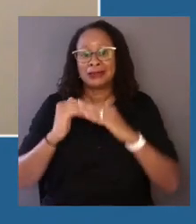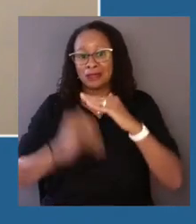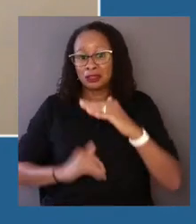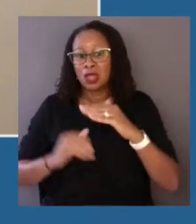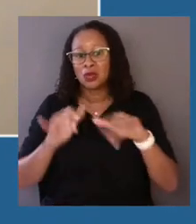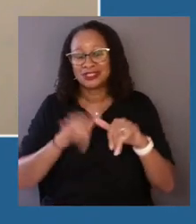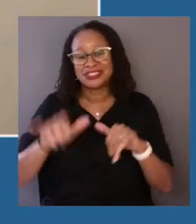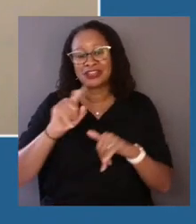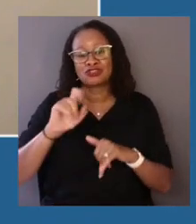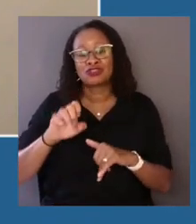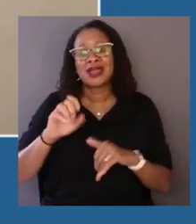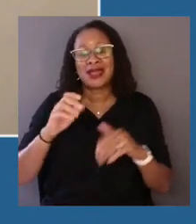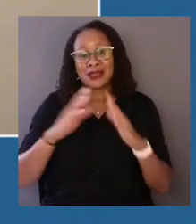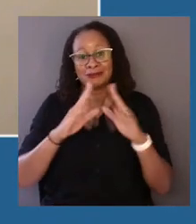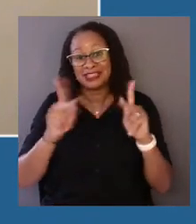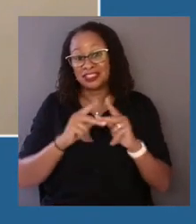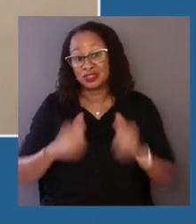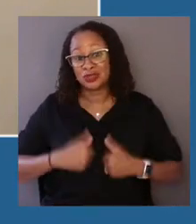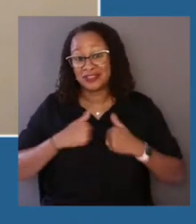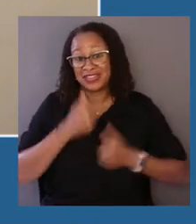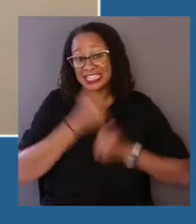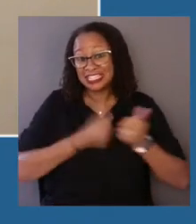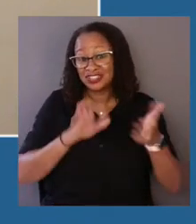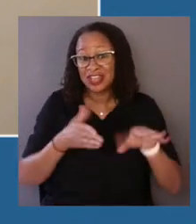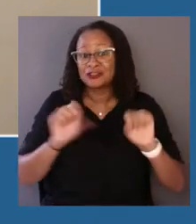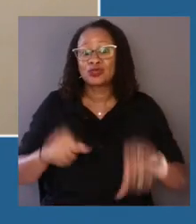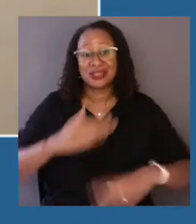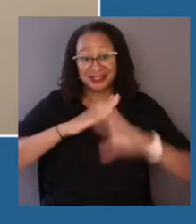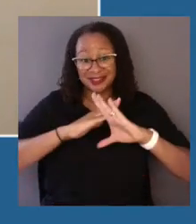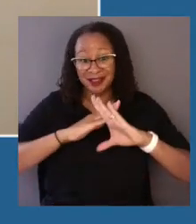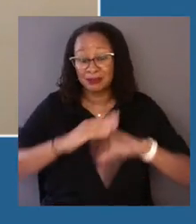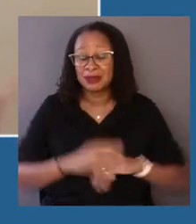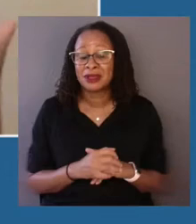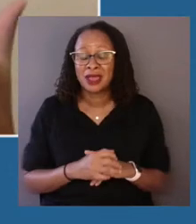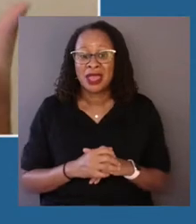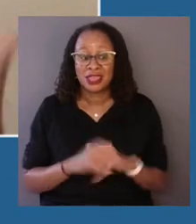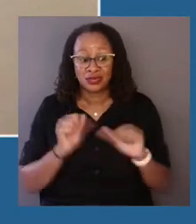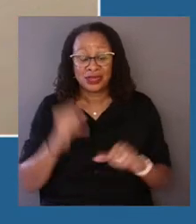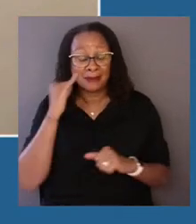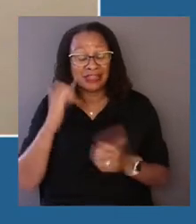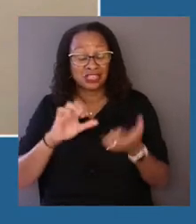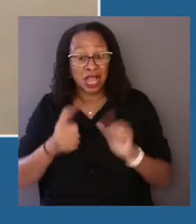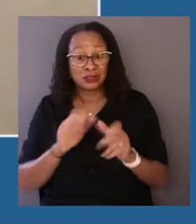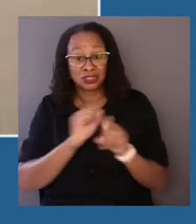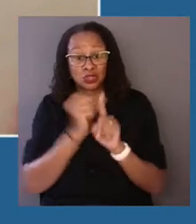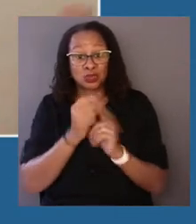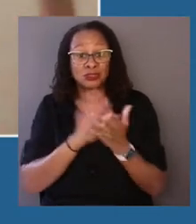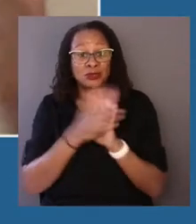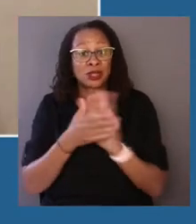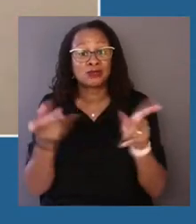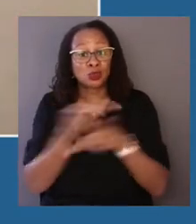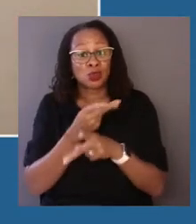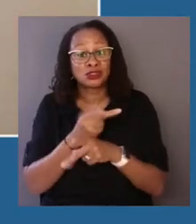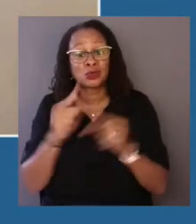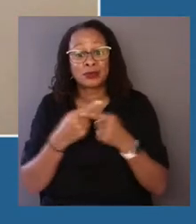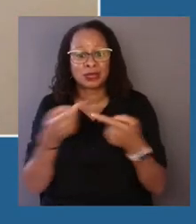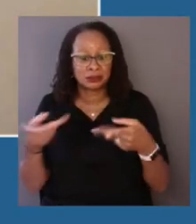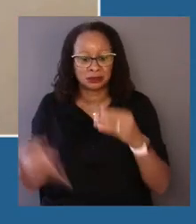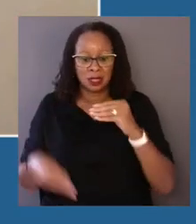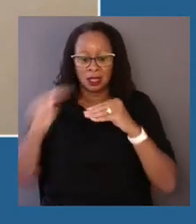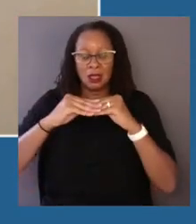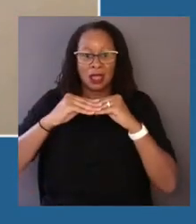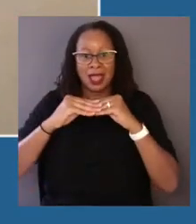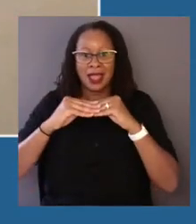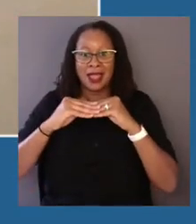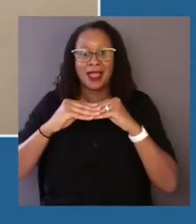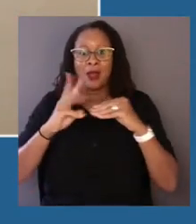deaths was preventable. And you can imagine how conditions may worsen when you have this compounded effect of wildfire smoke from the West,